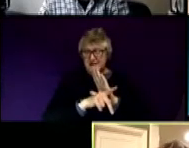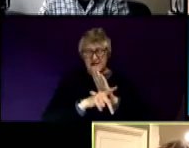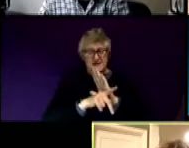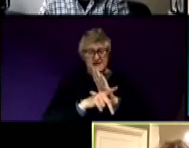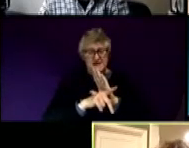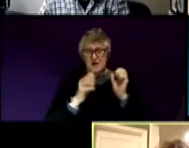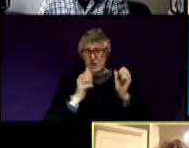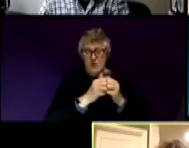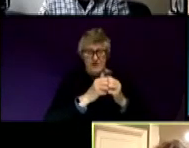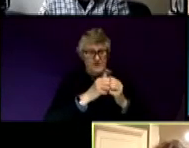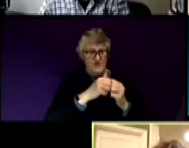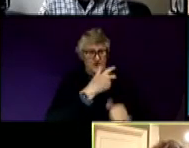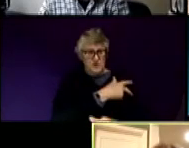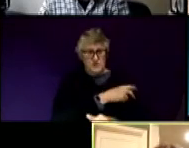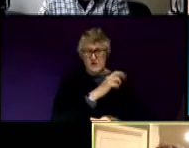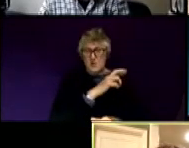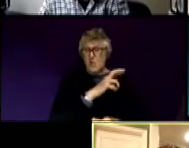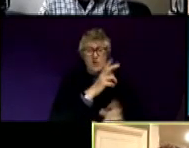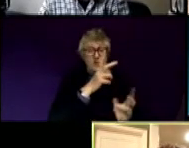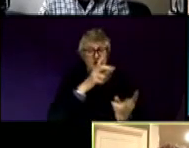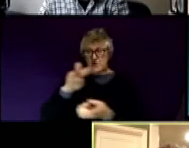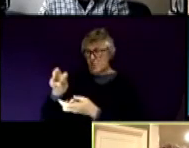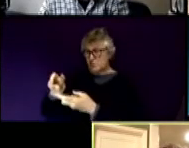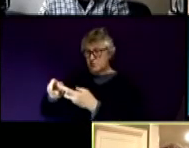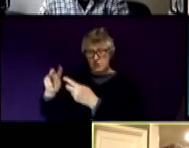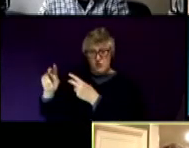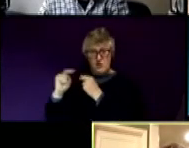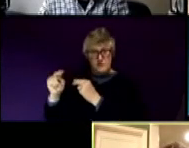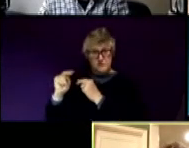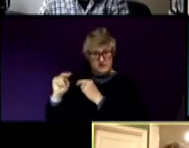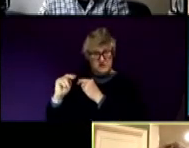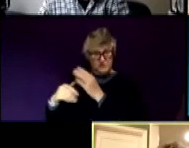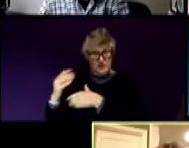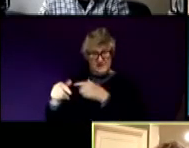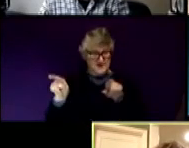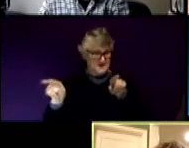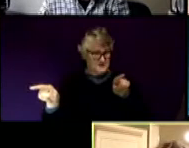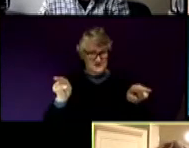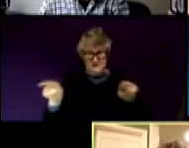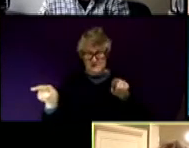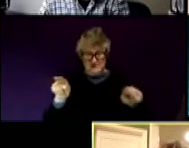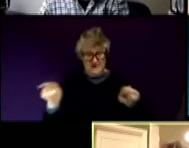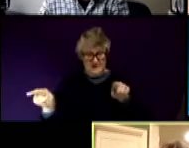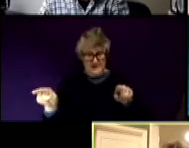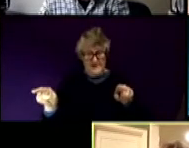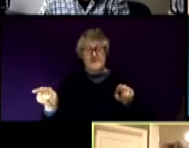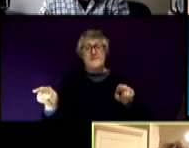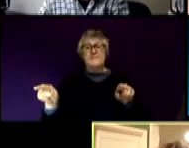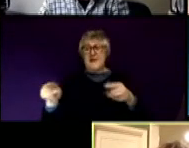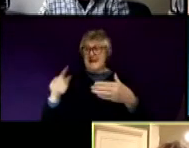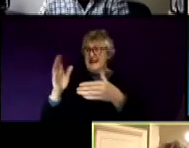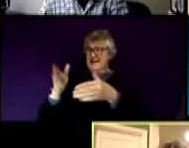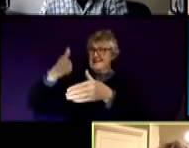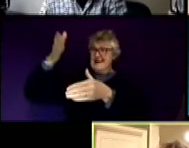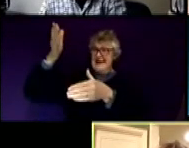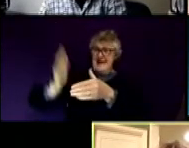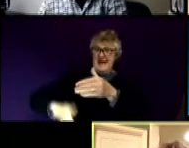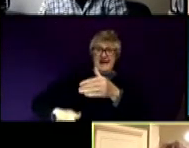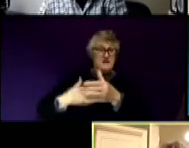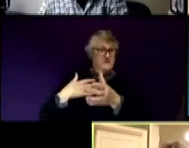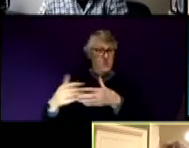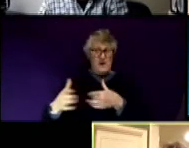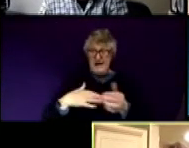if we go through that arbitration process, that if the DOJ at the conclusion of all of that does not agree